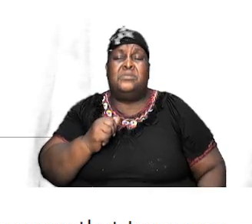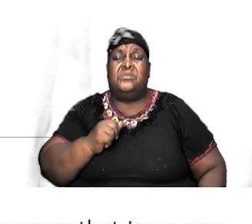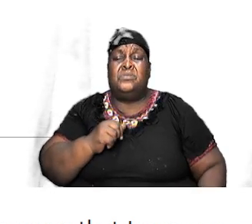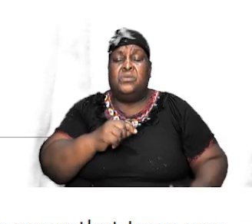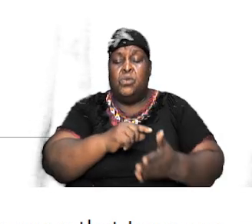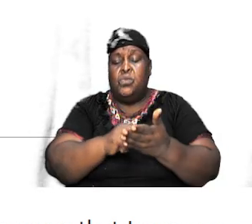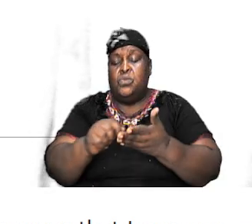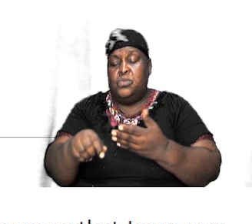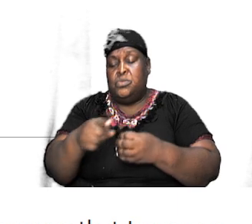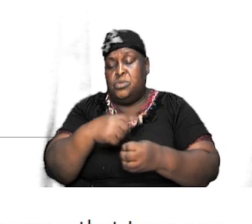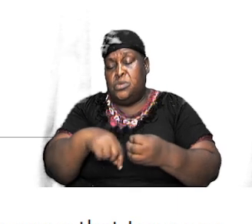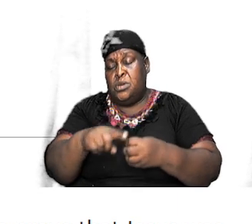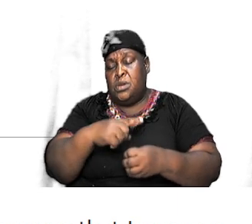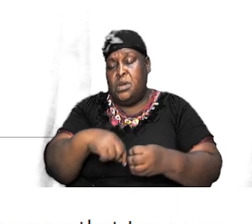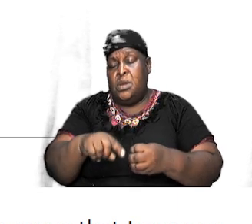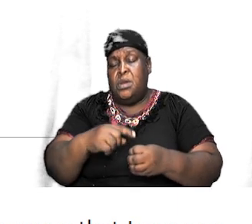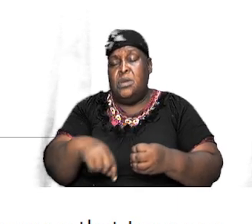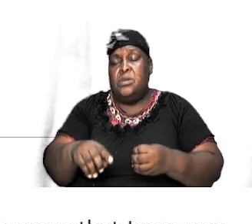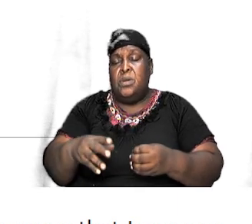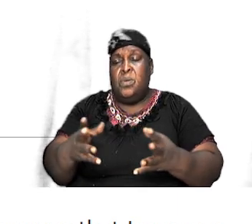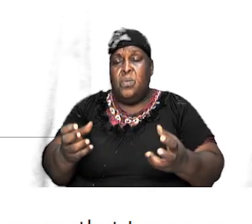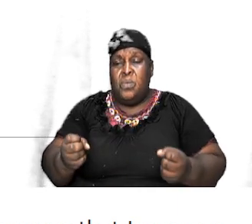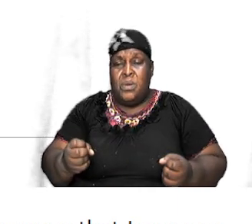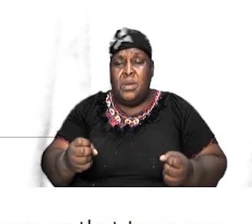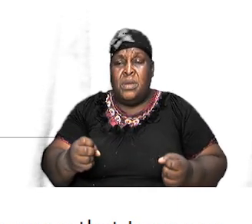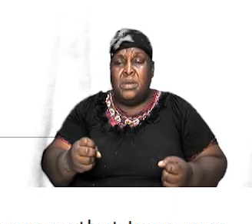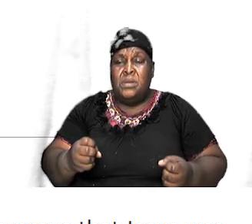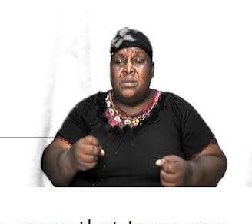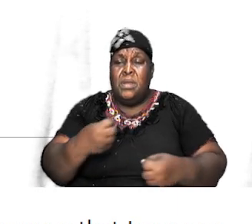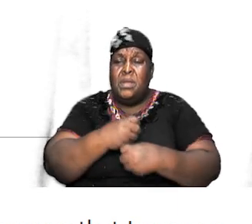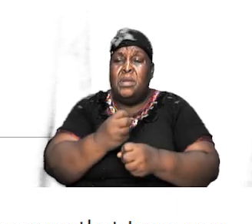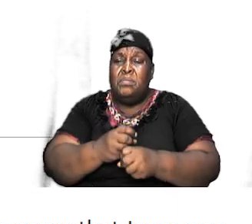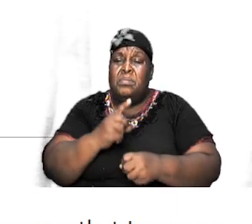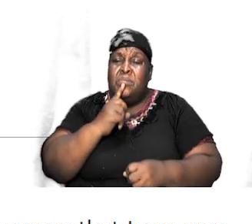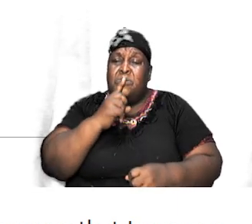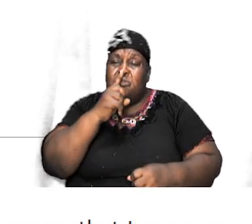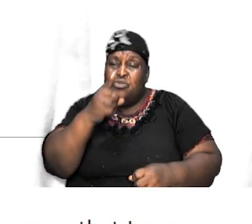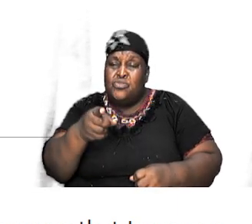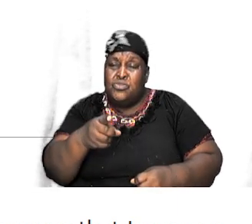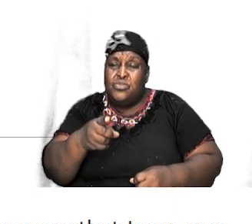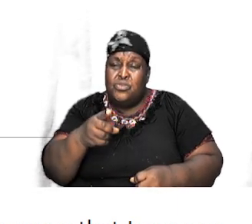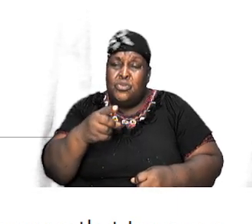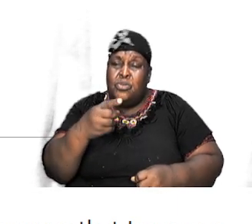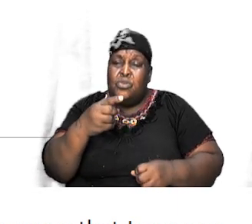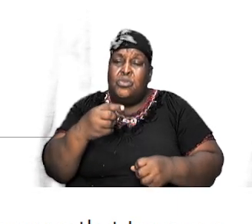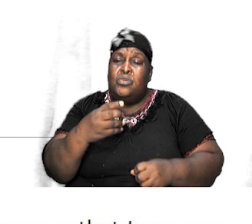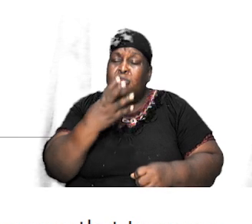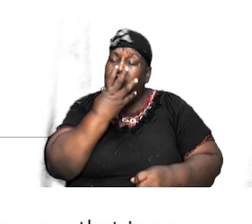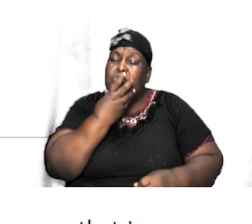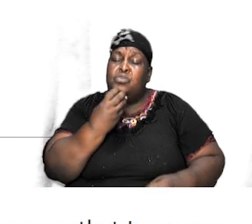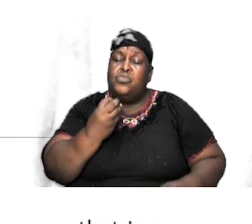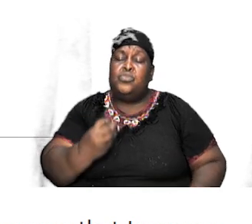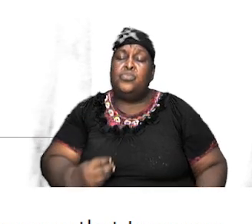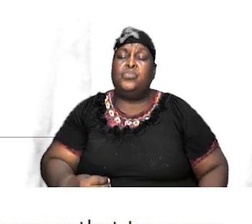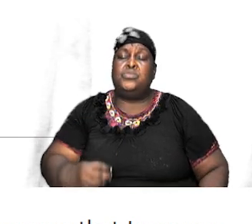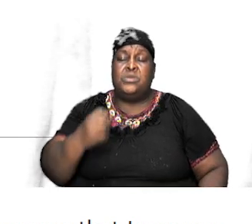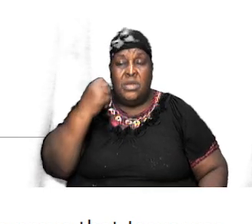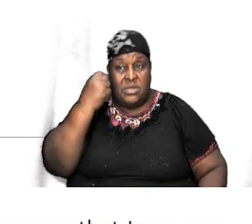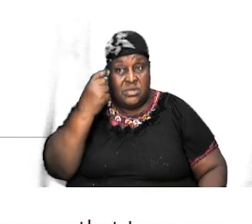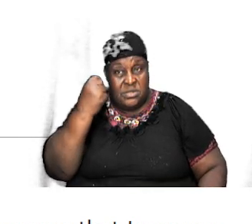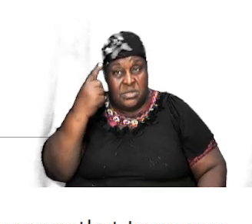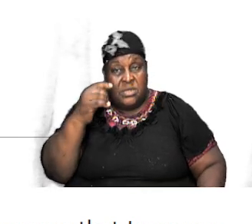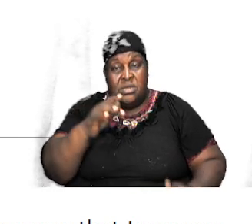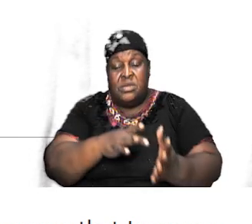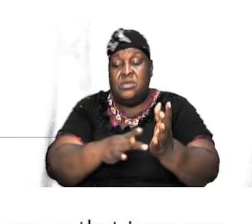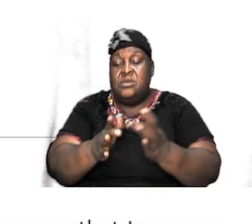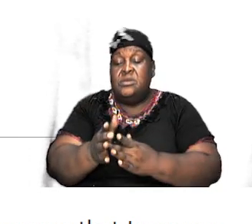wrote about. He wanted to convince the Jews that Jesus was the Messiah that was foretold in